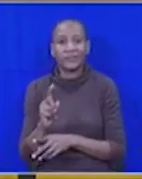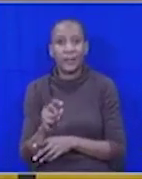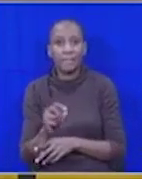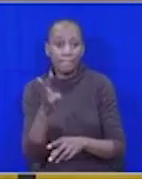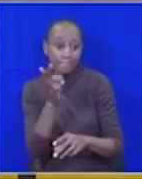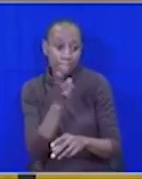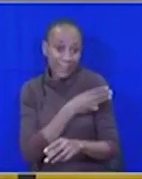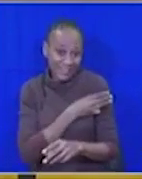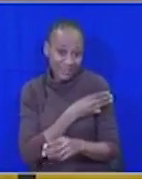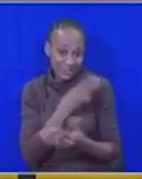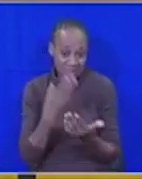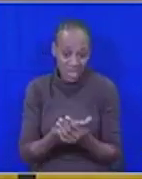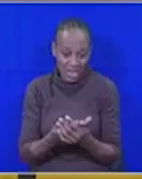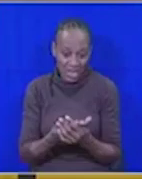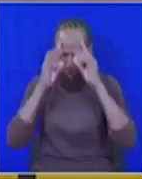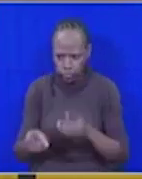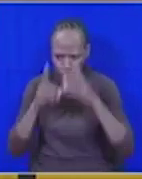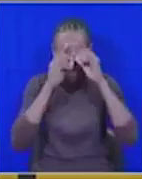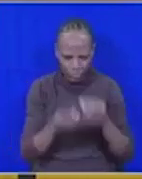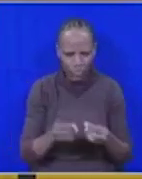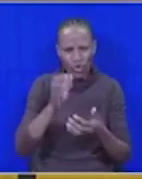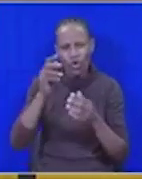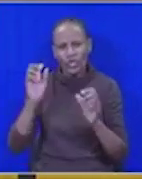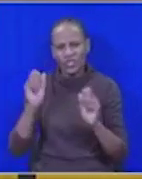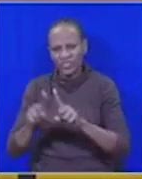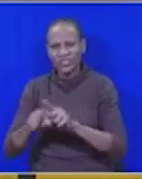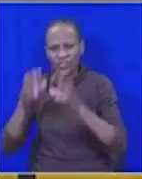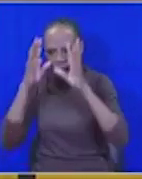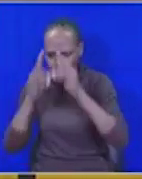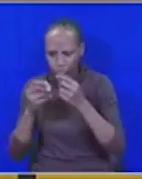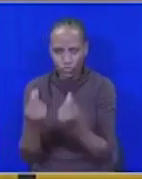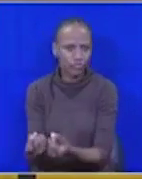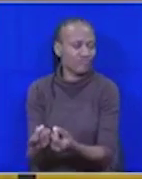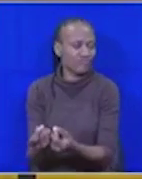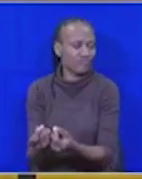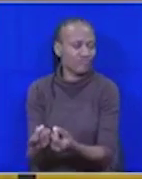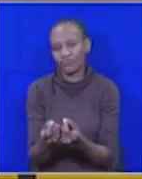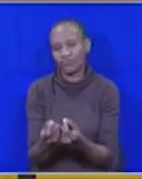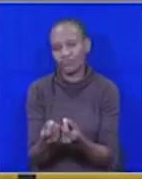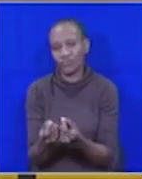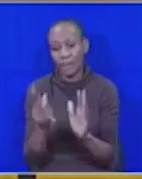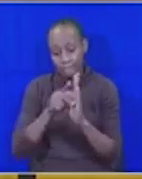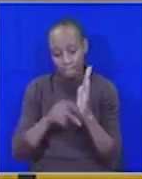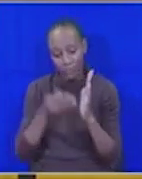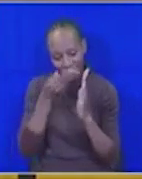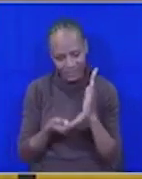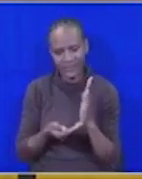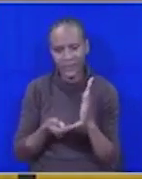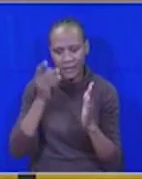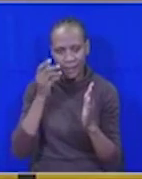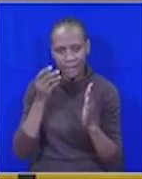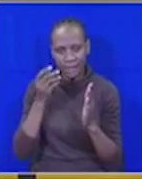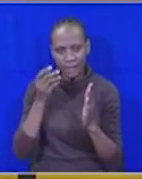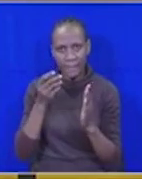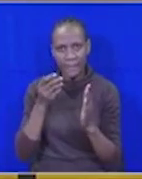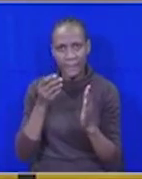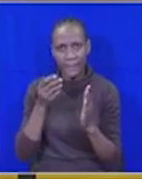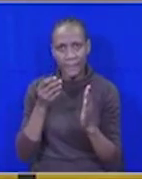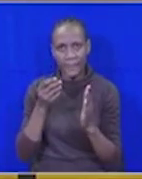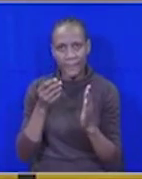it is not management's role to make day-to-day programming and newsroom decisions, and although ideal in the old policy, upward referral was